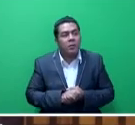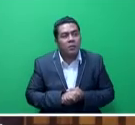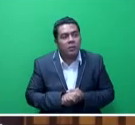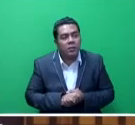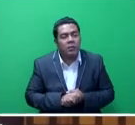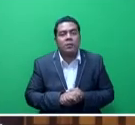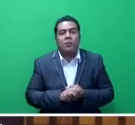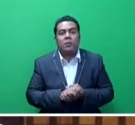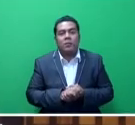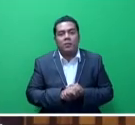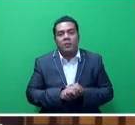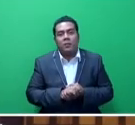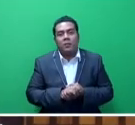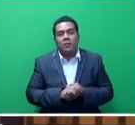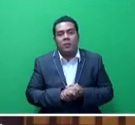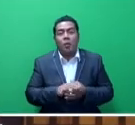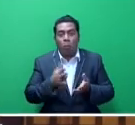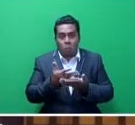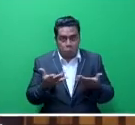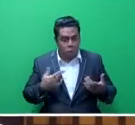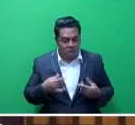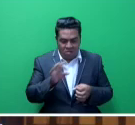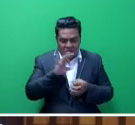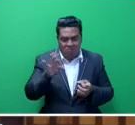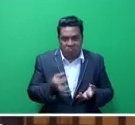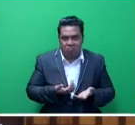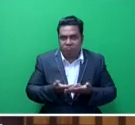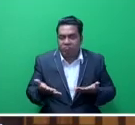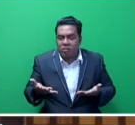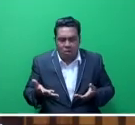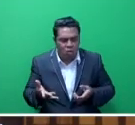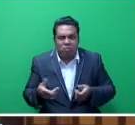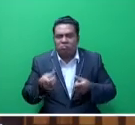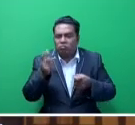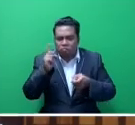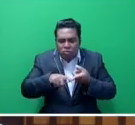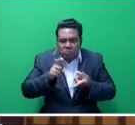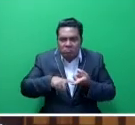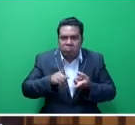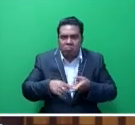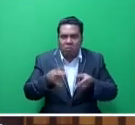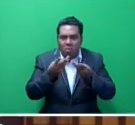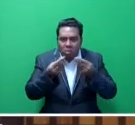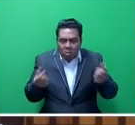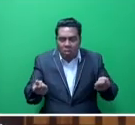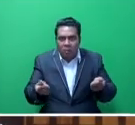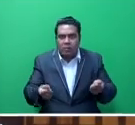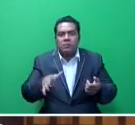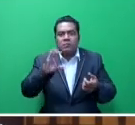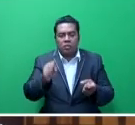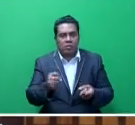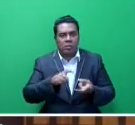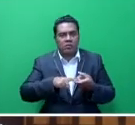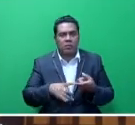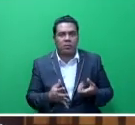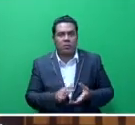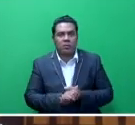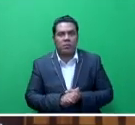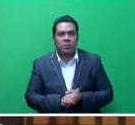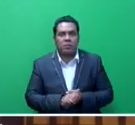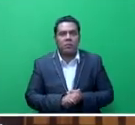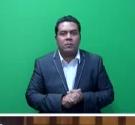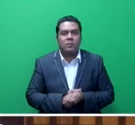on the move. We are not dispensing band-aid solutions or depending on drastic and damaging